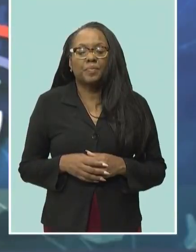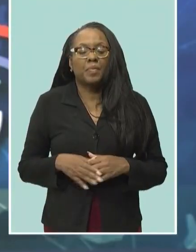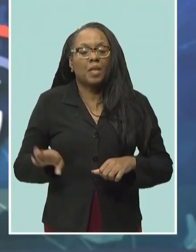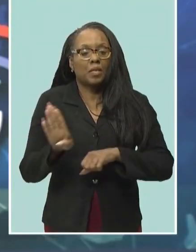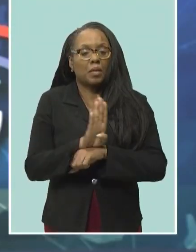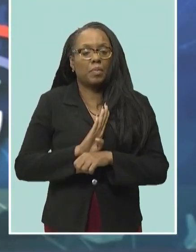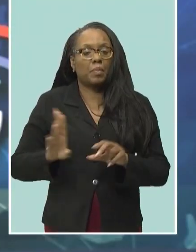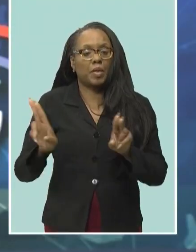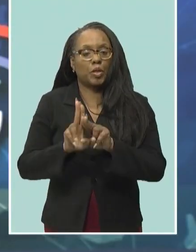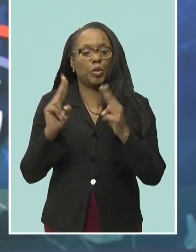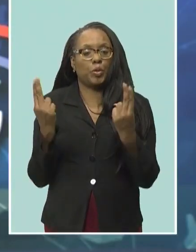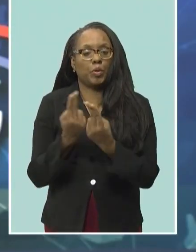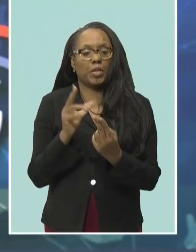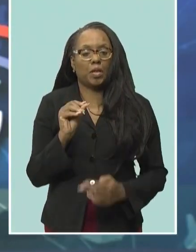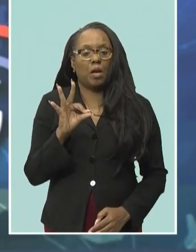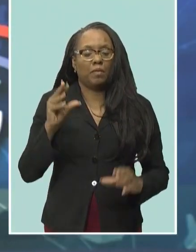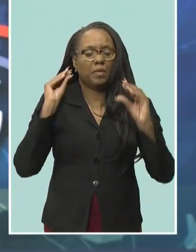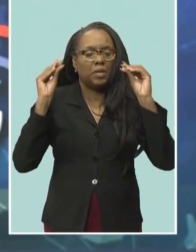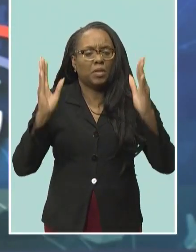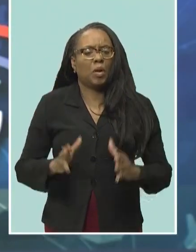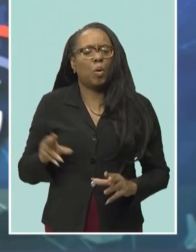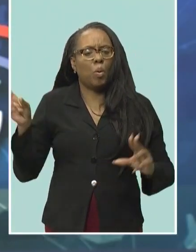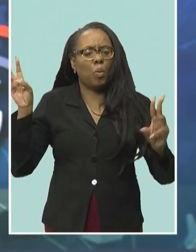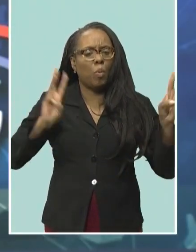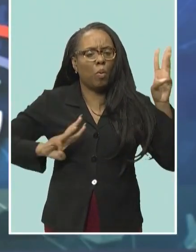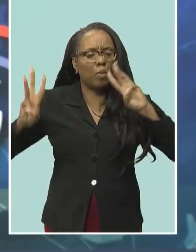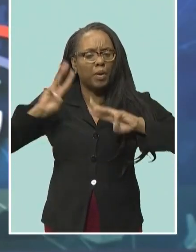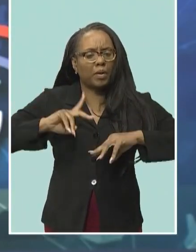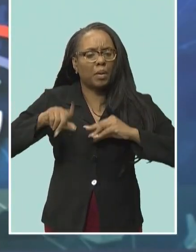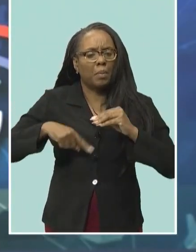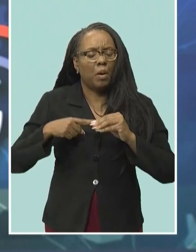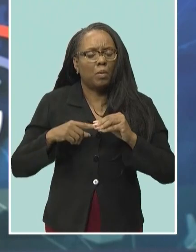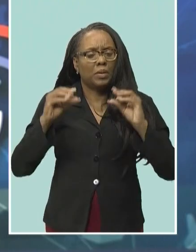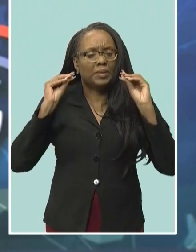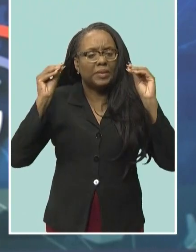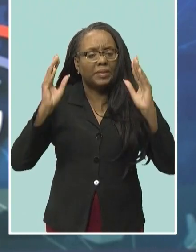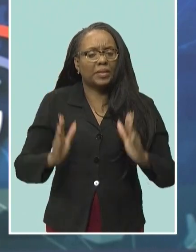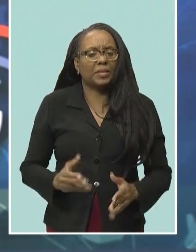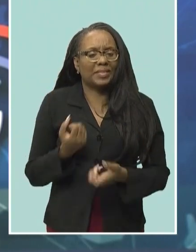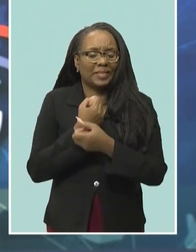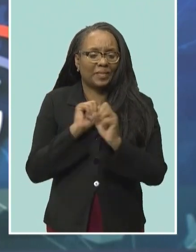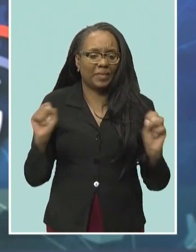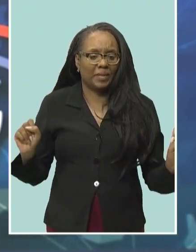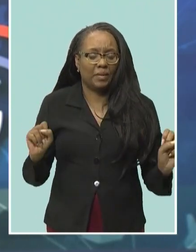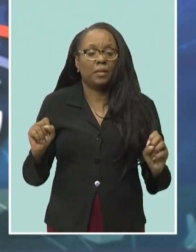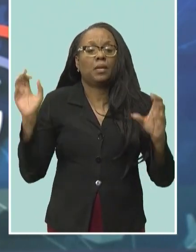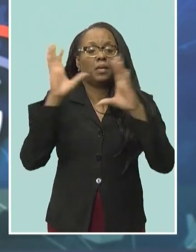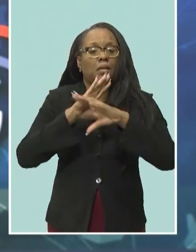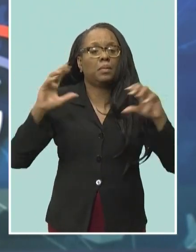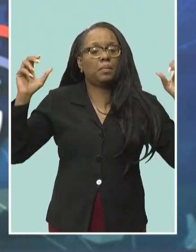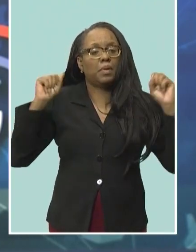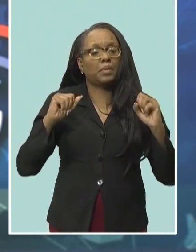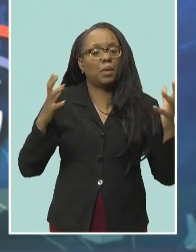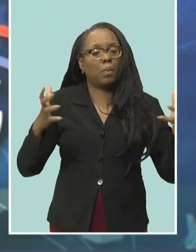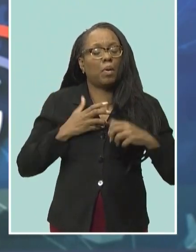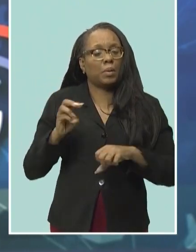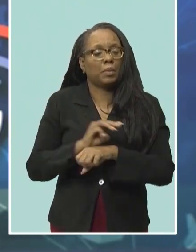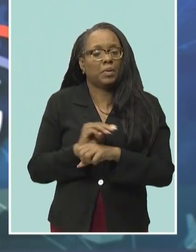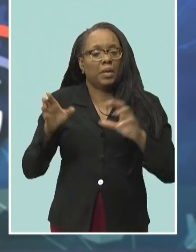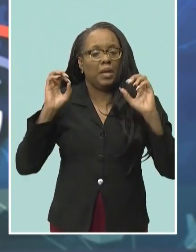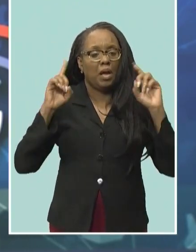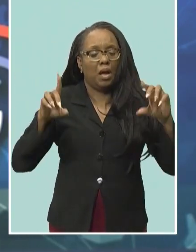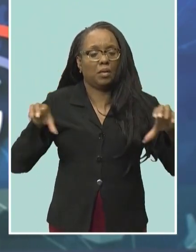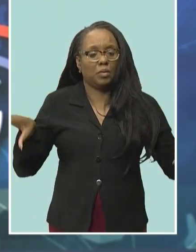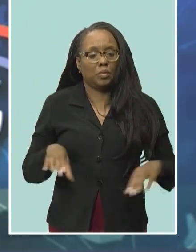The Barbados Union of Teachers is worried about the safety of teachers in schools, and President Rudy Lovell is asking the Ministry of Education to do more to